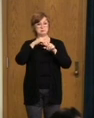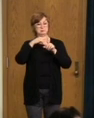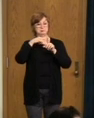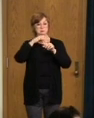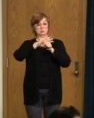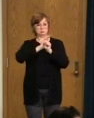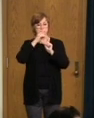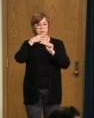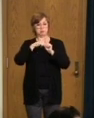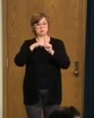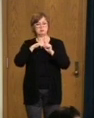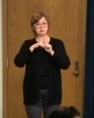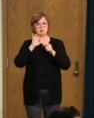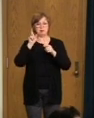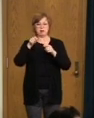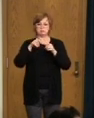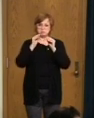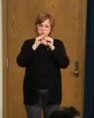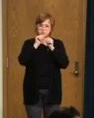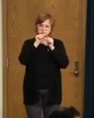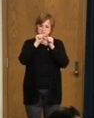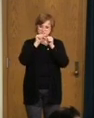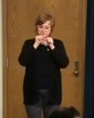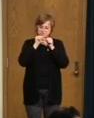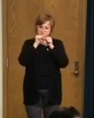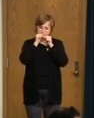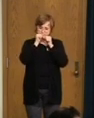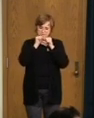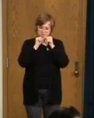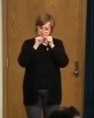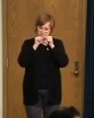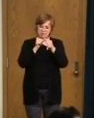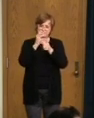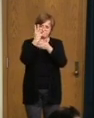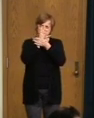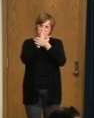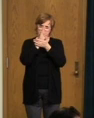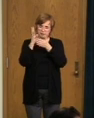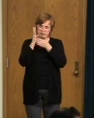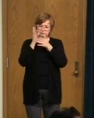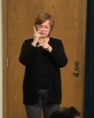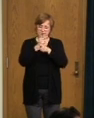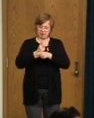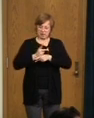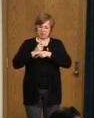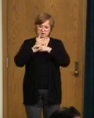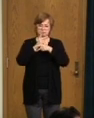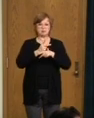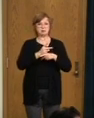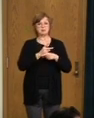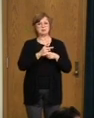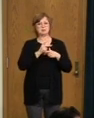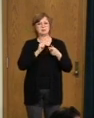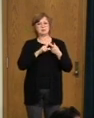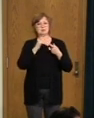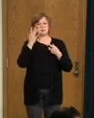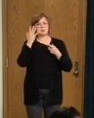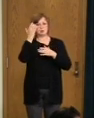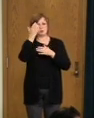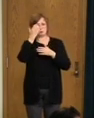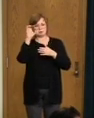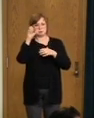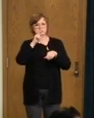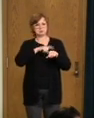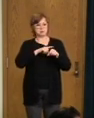next 4 weeks, and we need to really see them coming down. We have an opportunity, over the holidays, once shopping is done, it's a